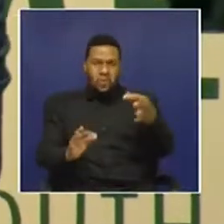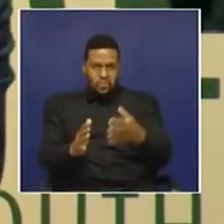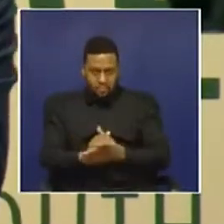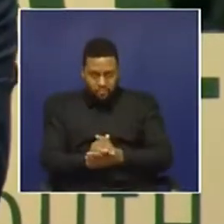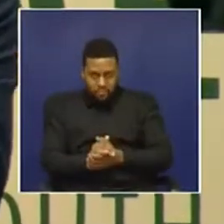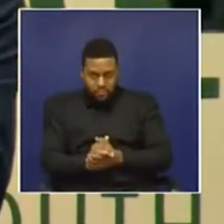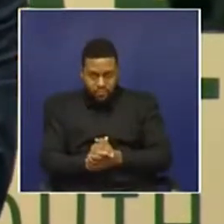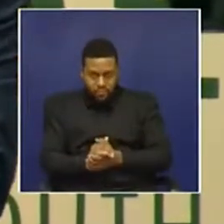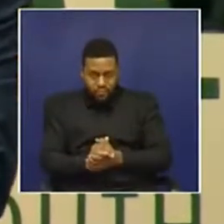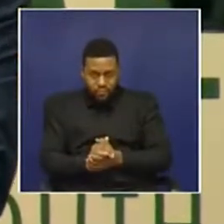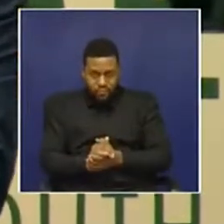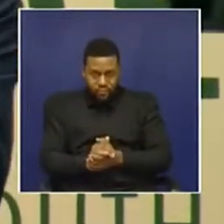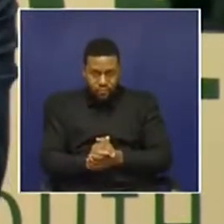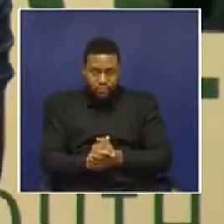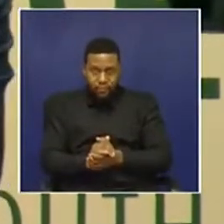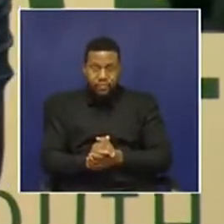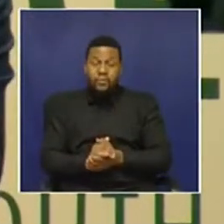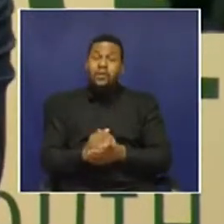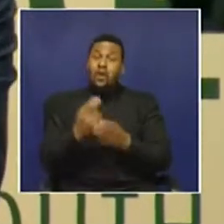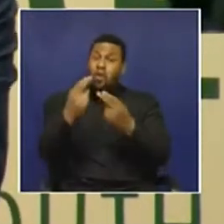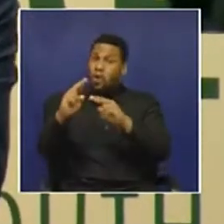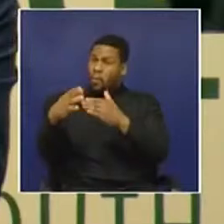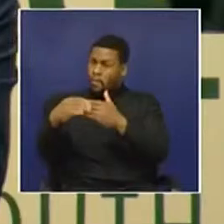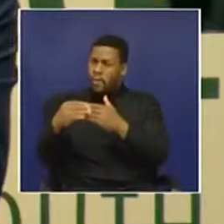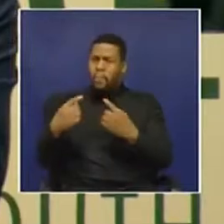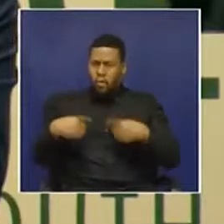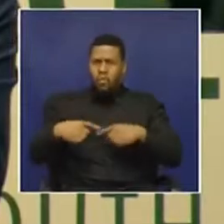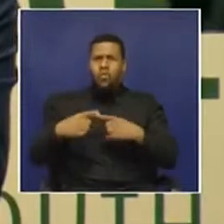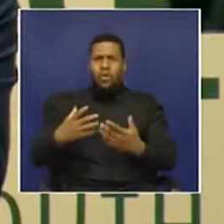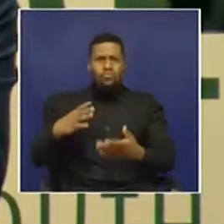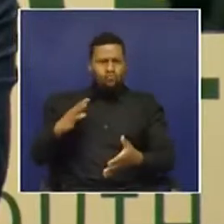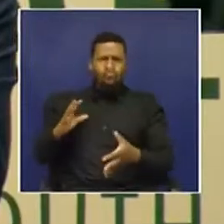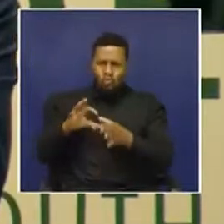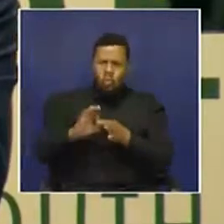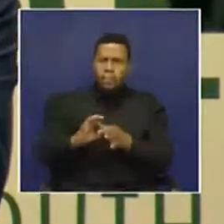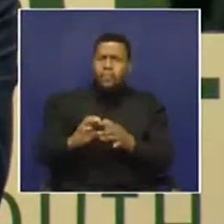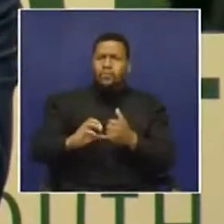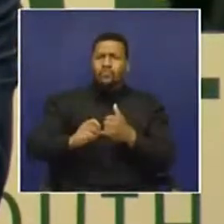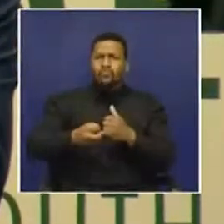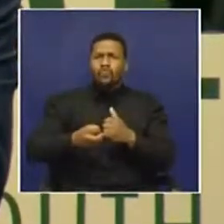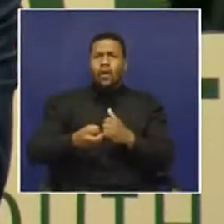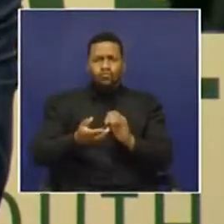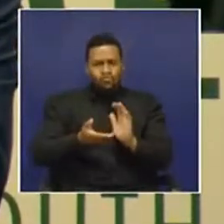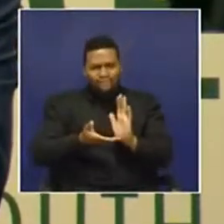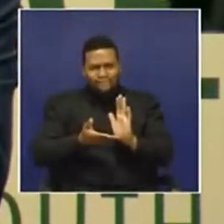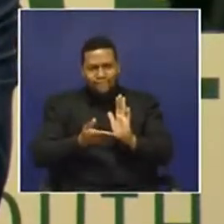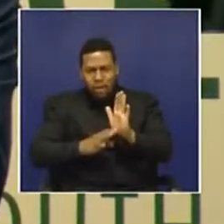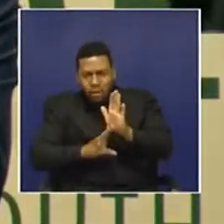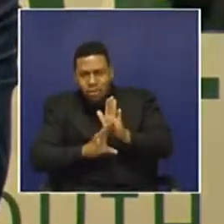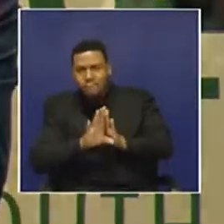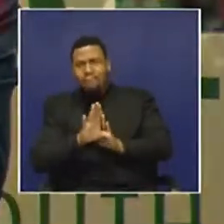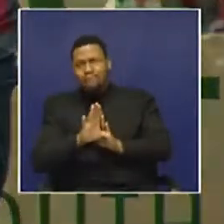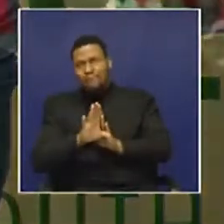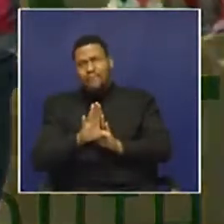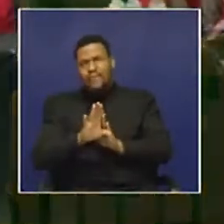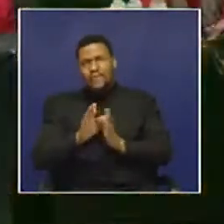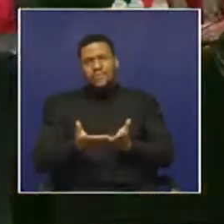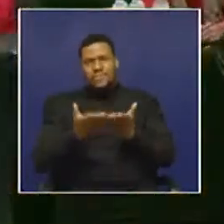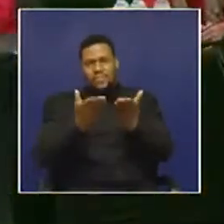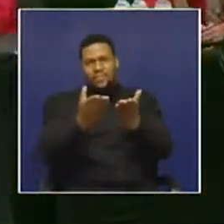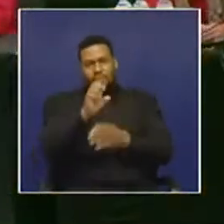Honorable members, we are committed to improving access to many South Africans deserving and eligible for social